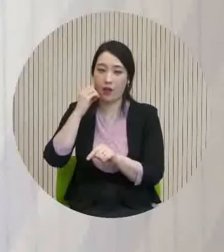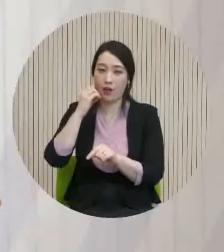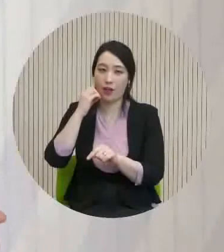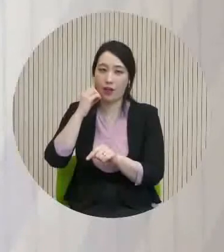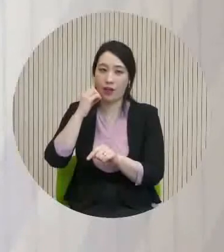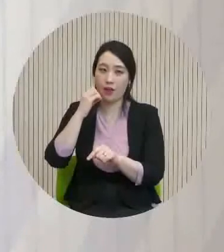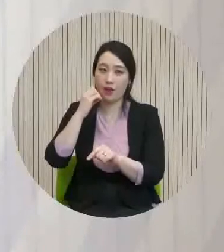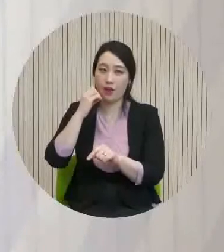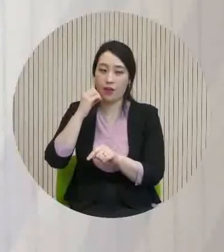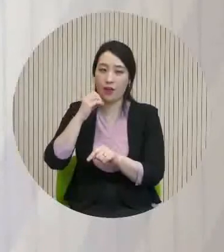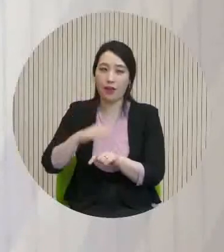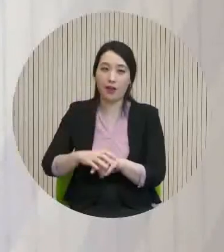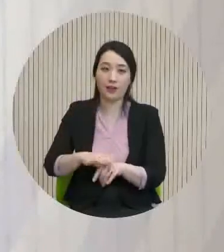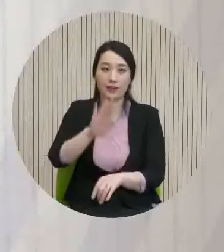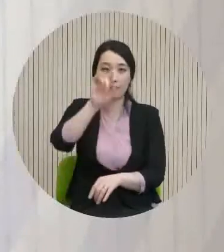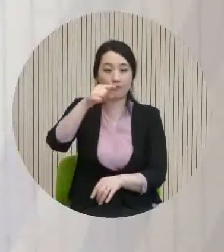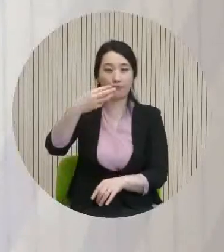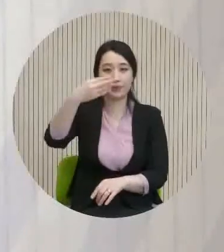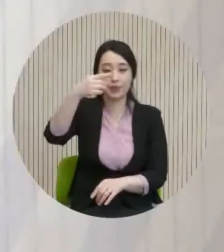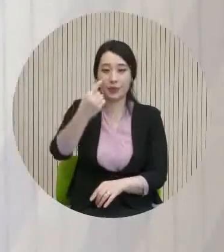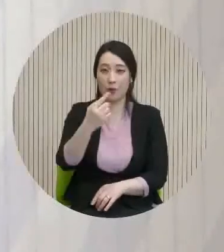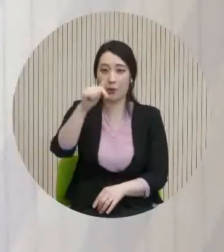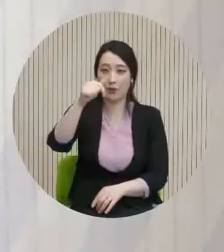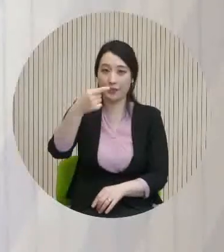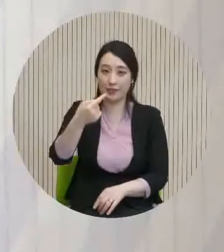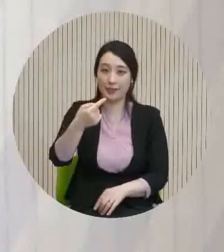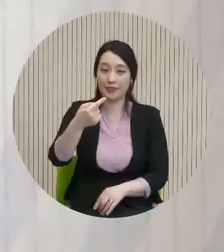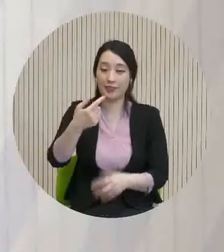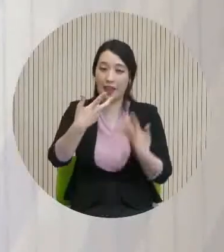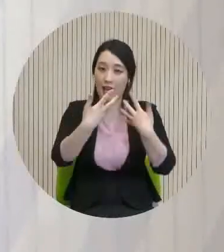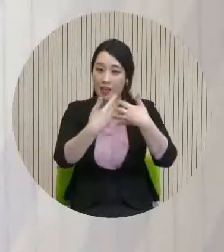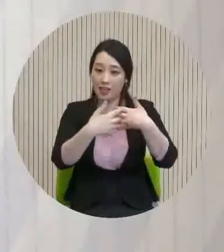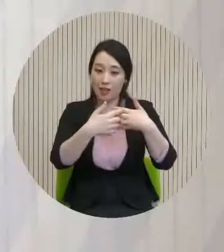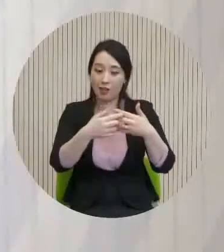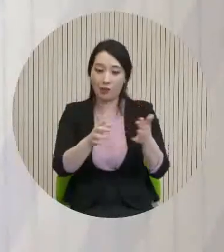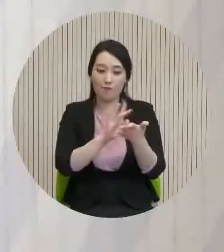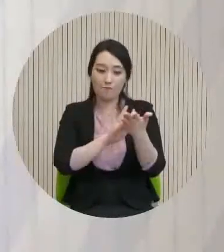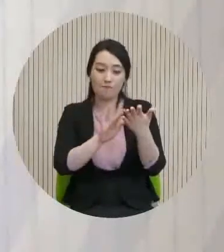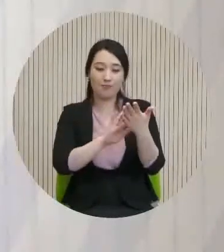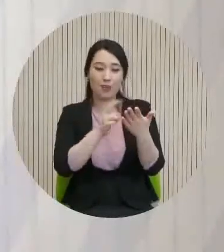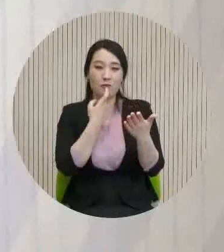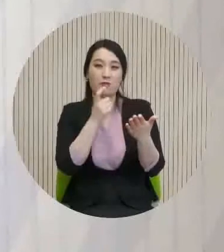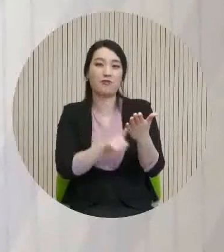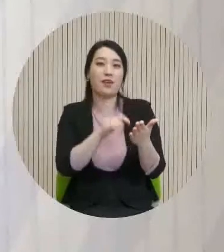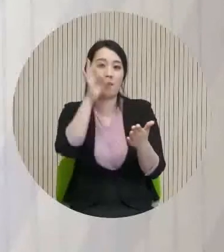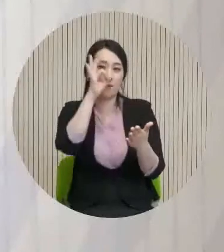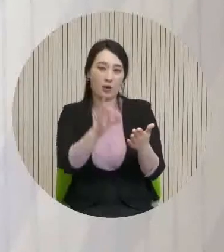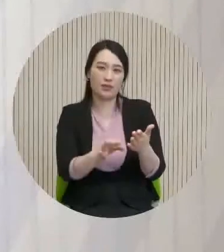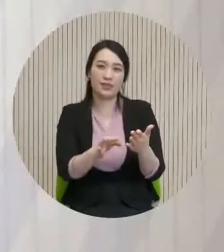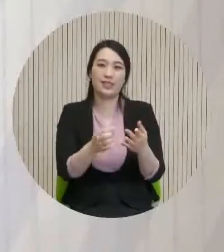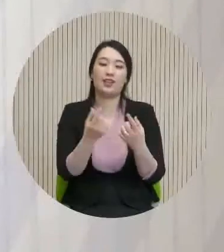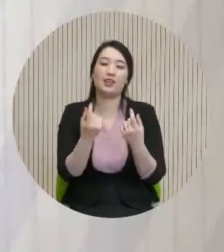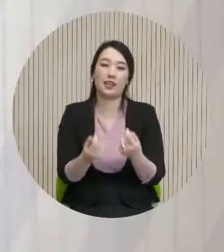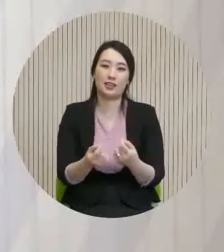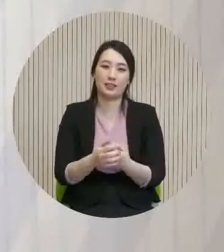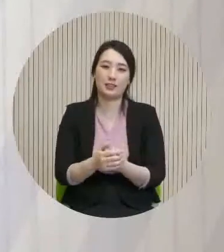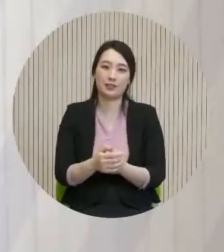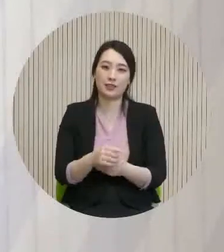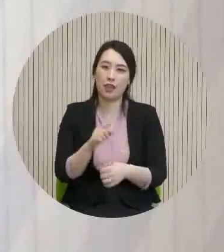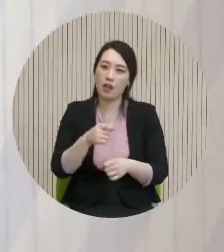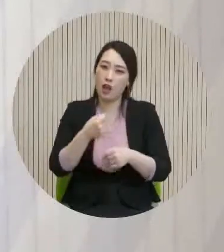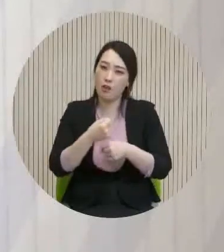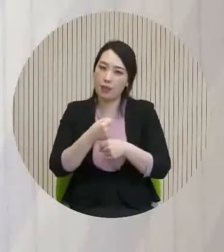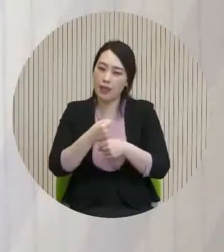the smartphones. So we can create the interface that is quite similar